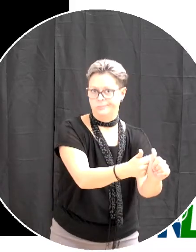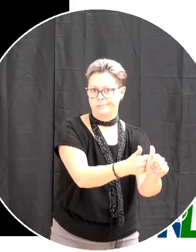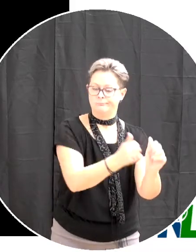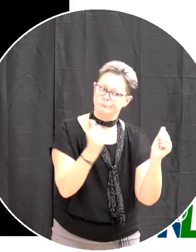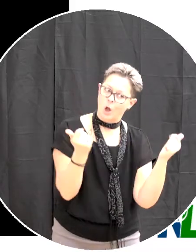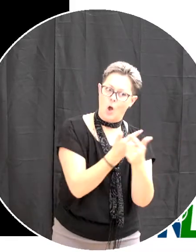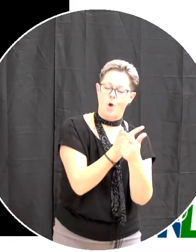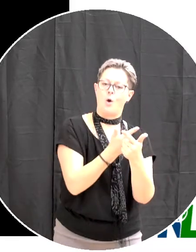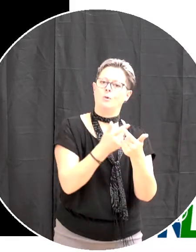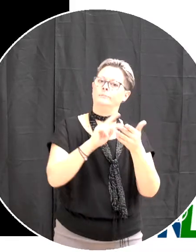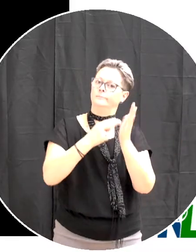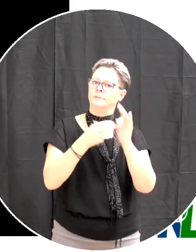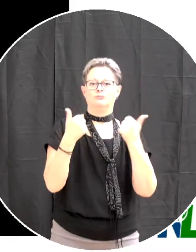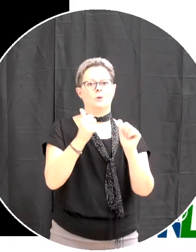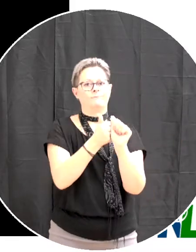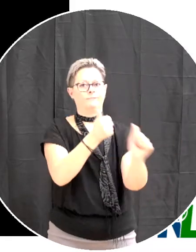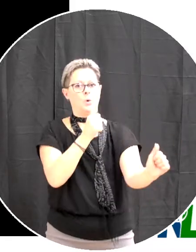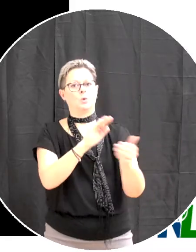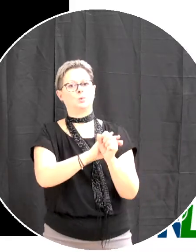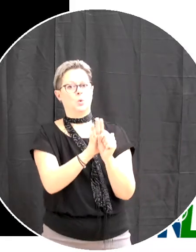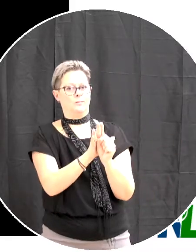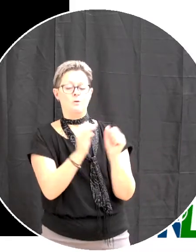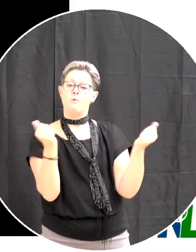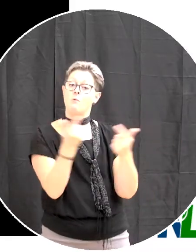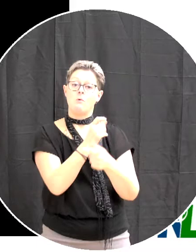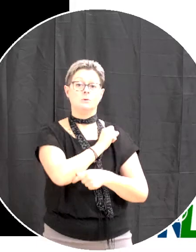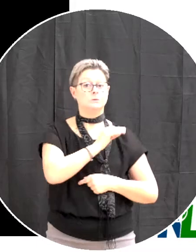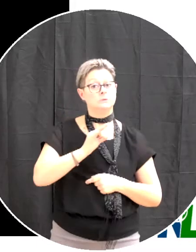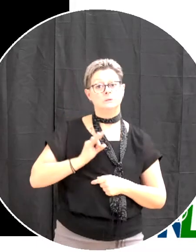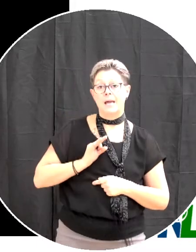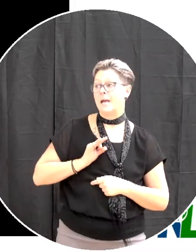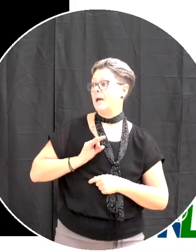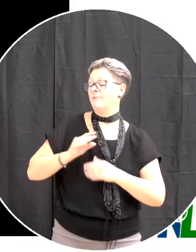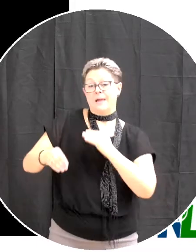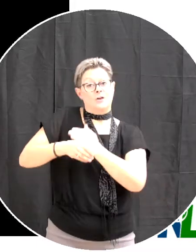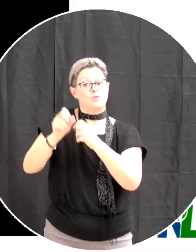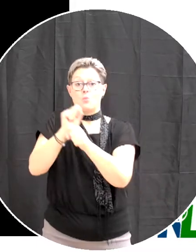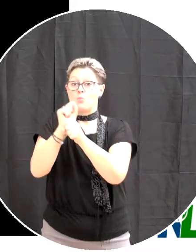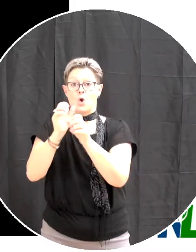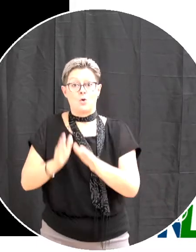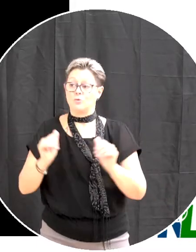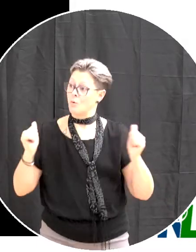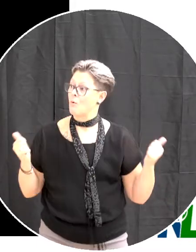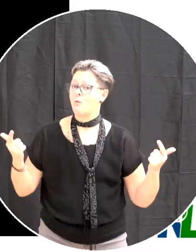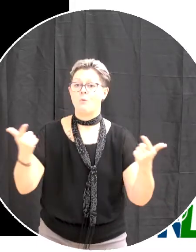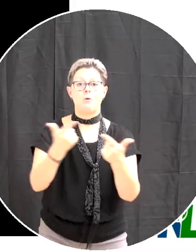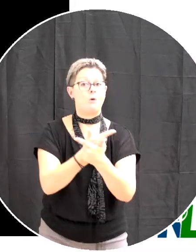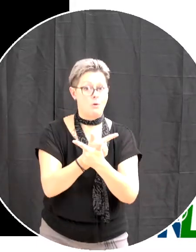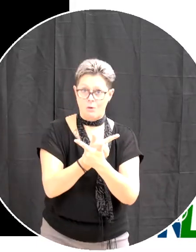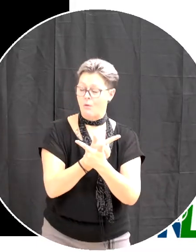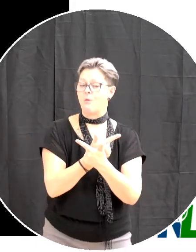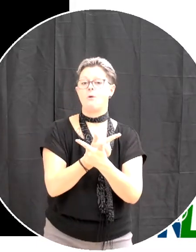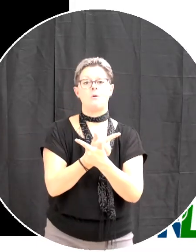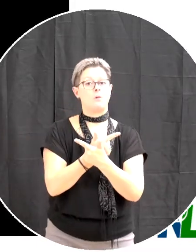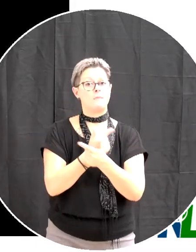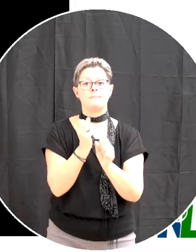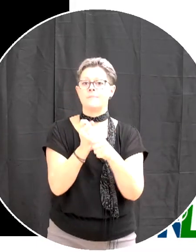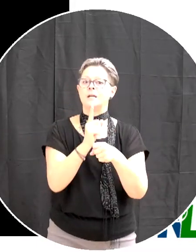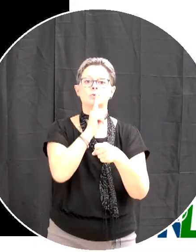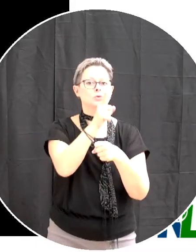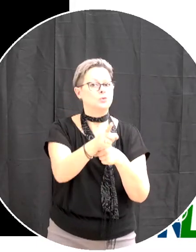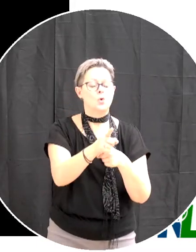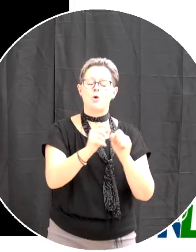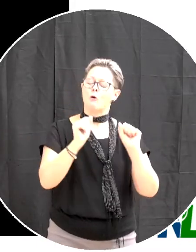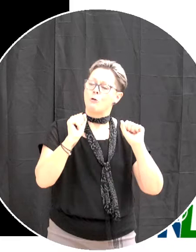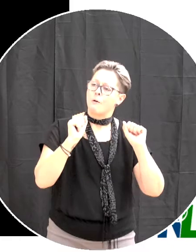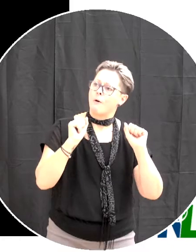been working to date, and all of our staff, including the extra workers hired due to the COVID budget allowance to ensure no school is without cleaning